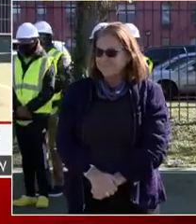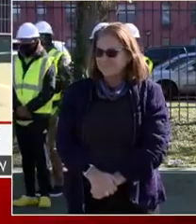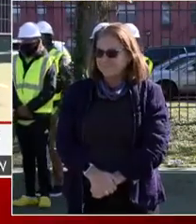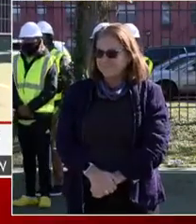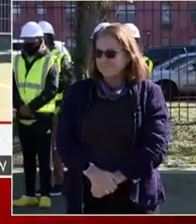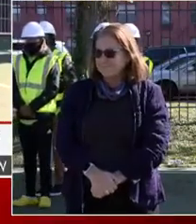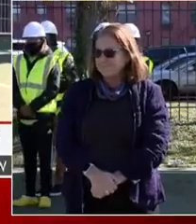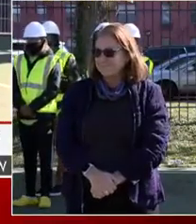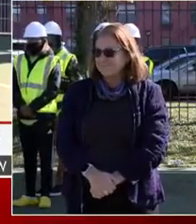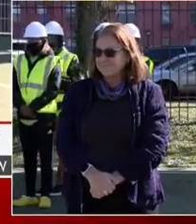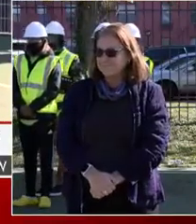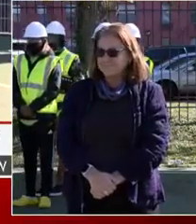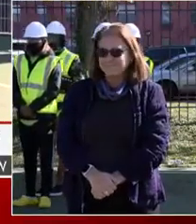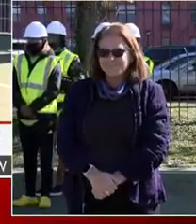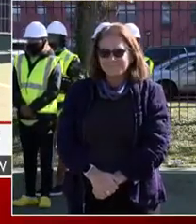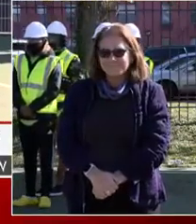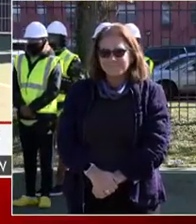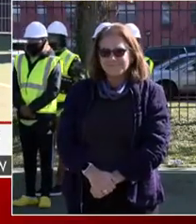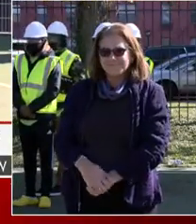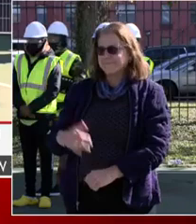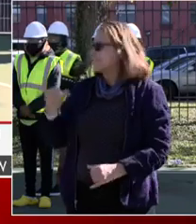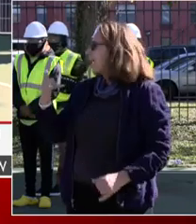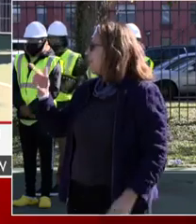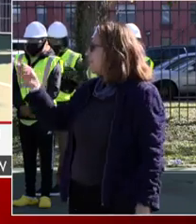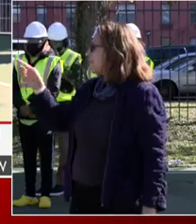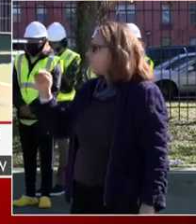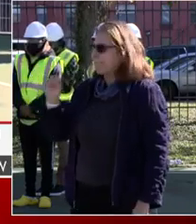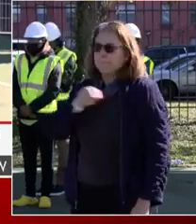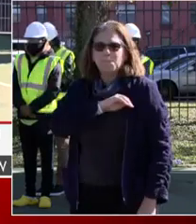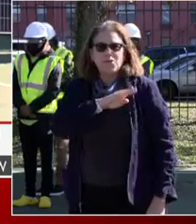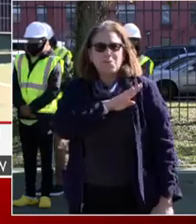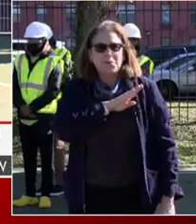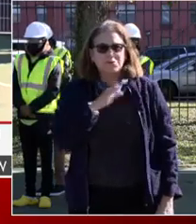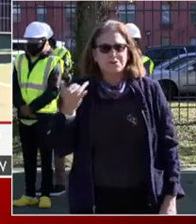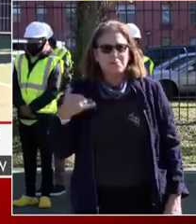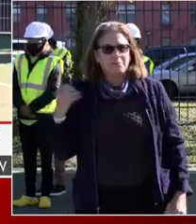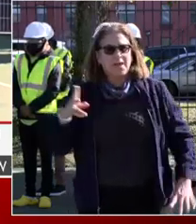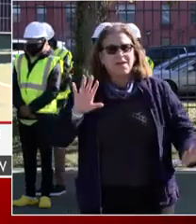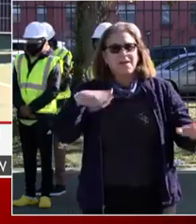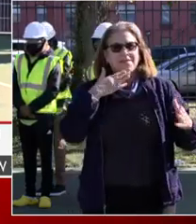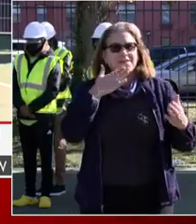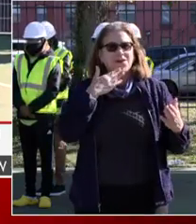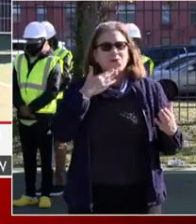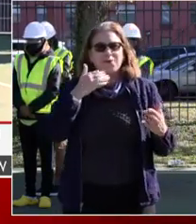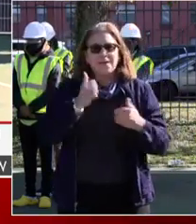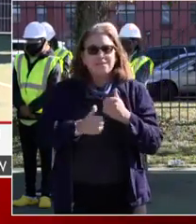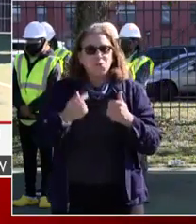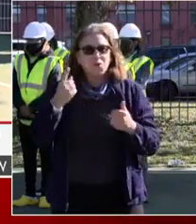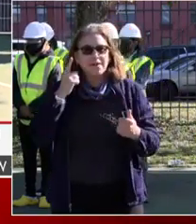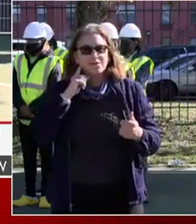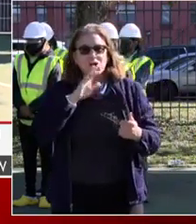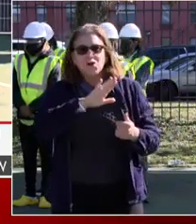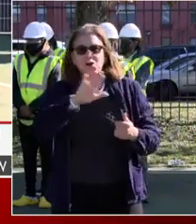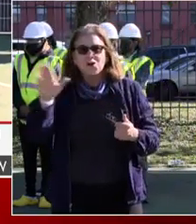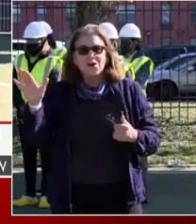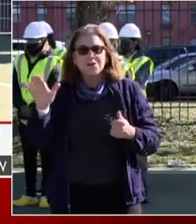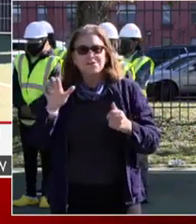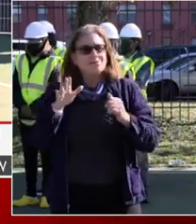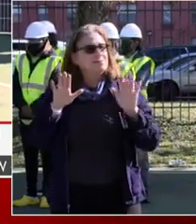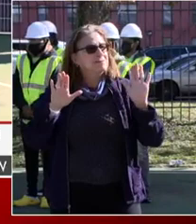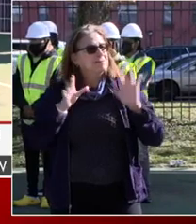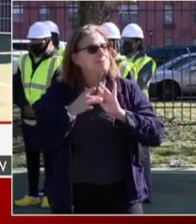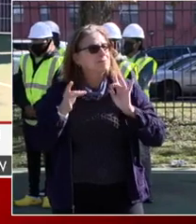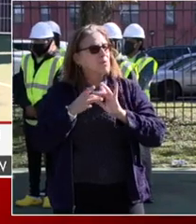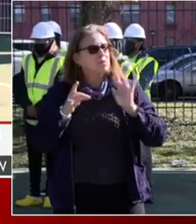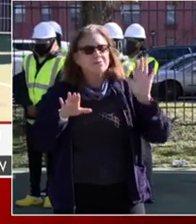Gracias. Well, thank you, everyone. Thank you for that testimony. We have two great testimonies today about how the city is